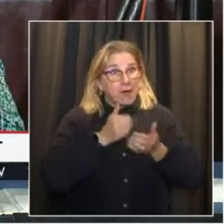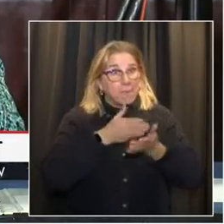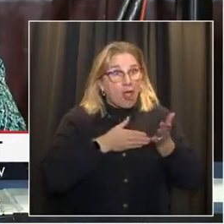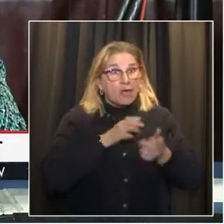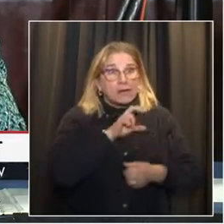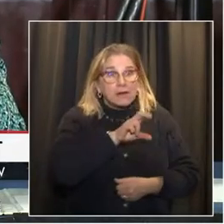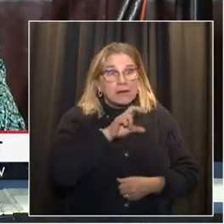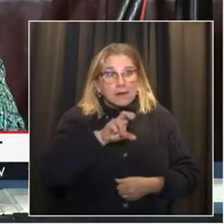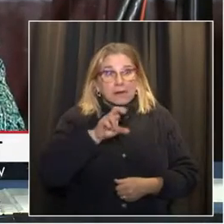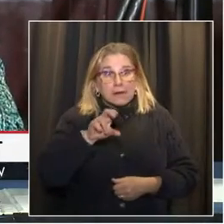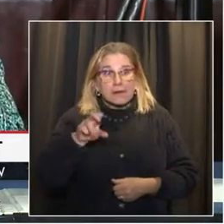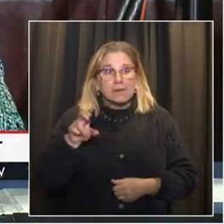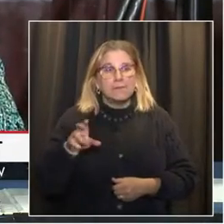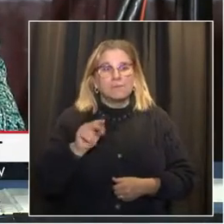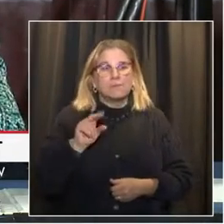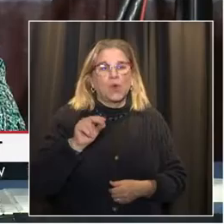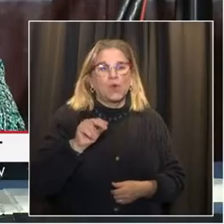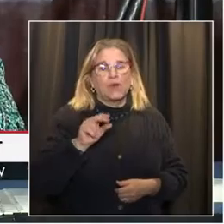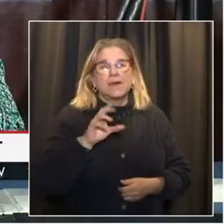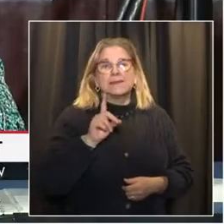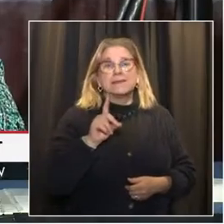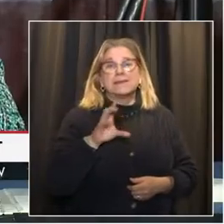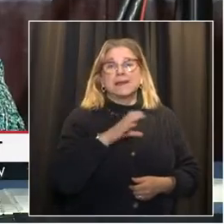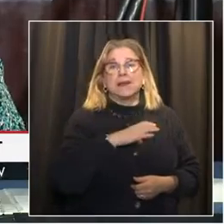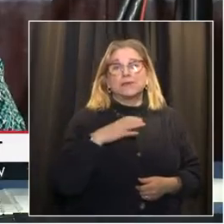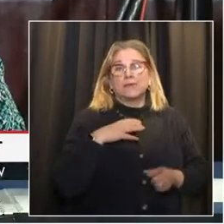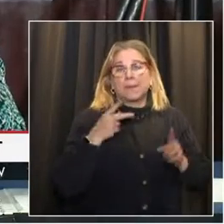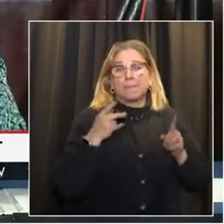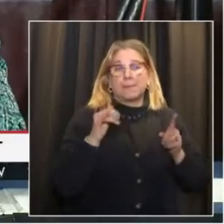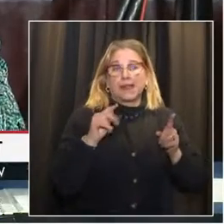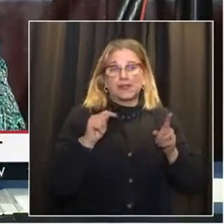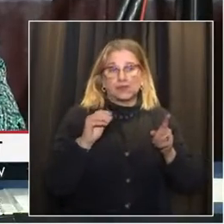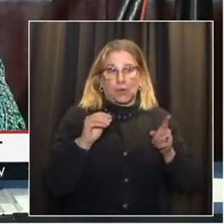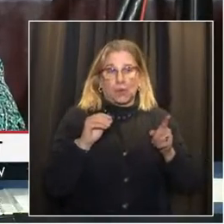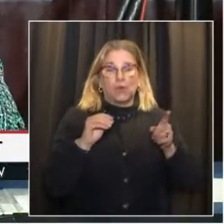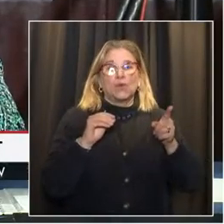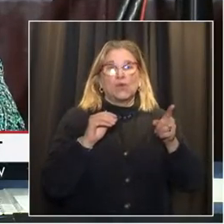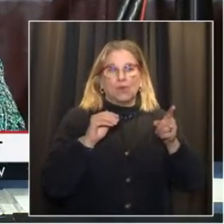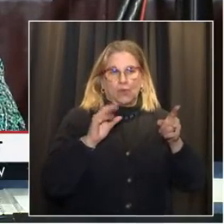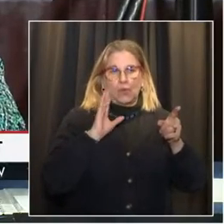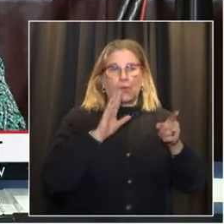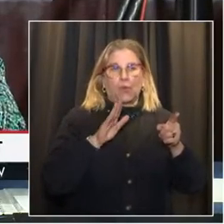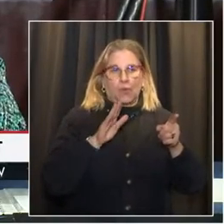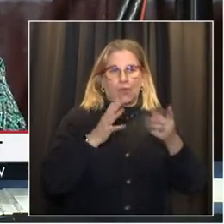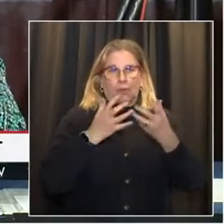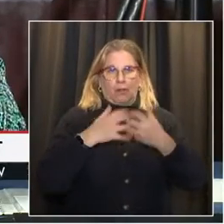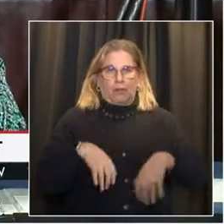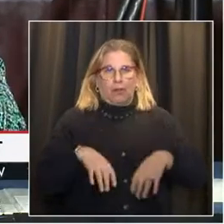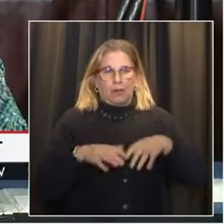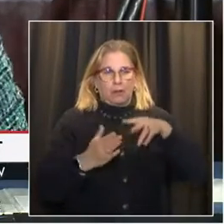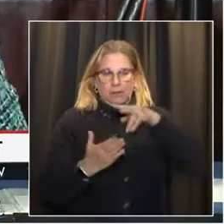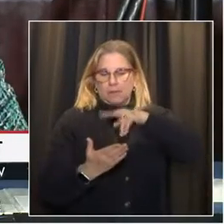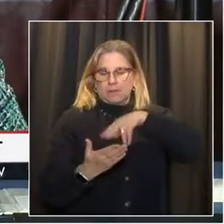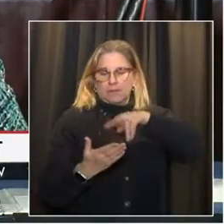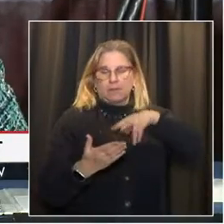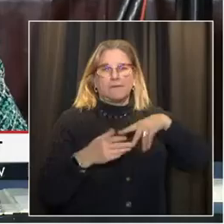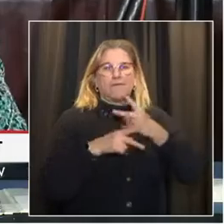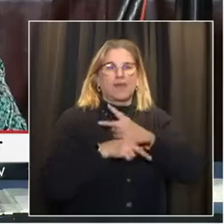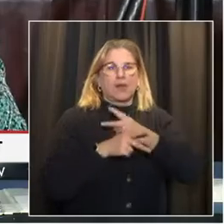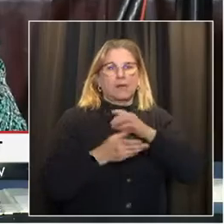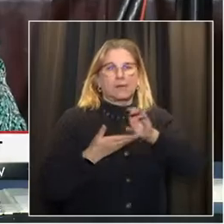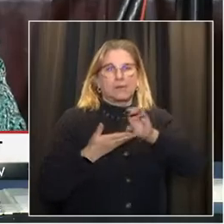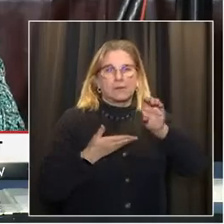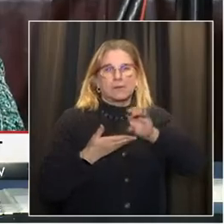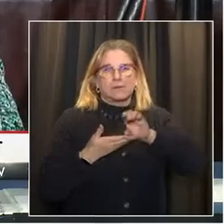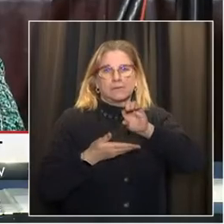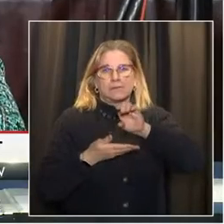I think really moderated the cost in a way that is going to help it get funded. So I don't have on the top of my